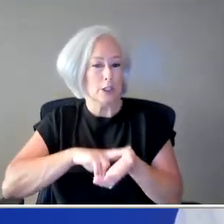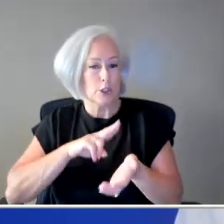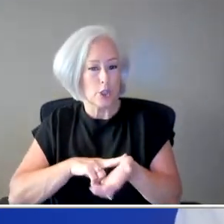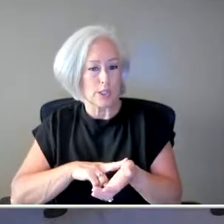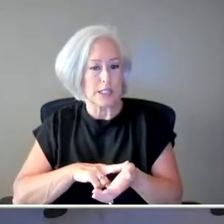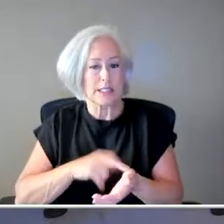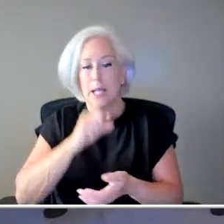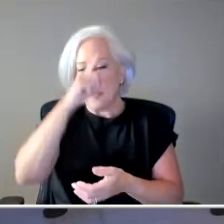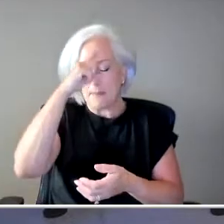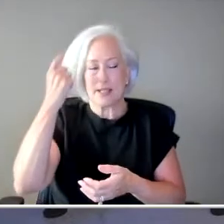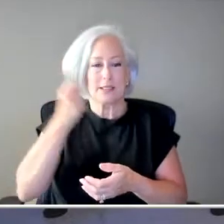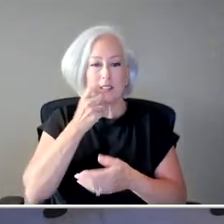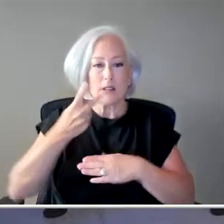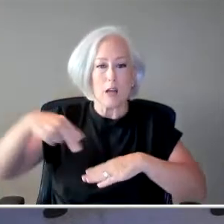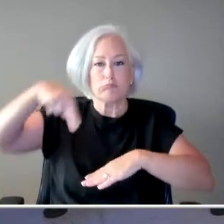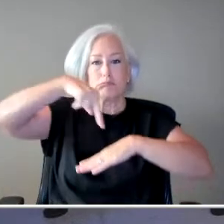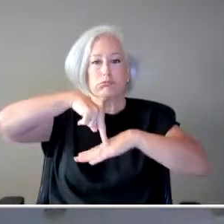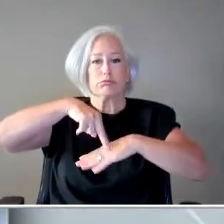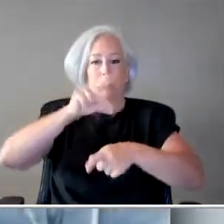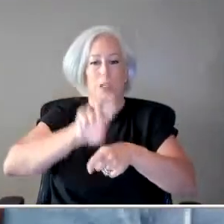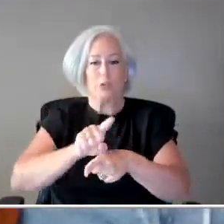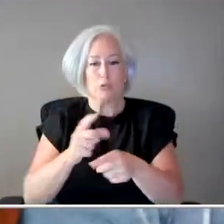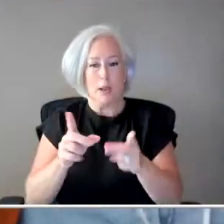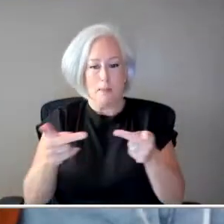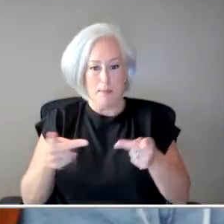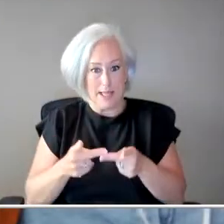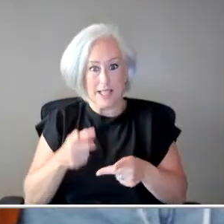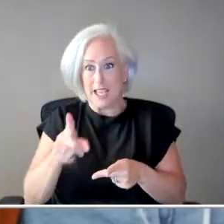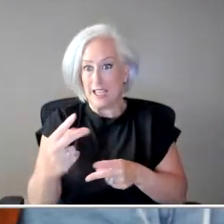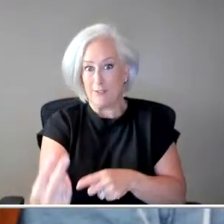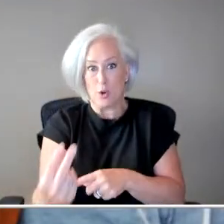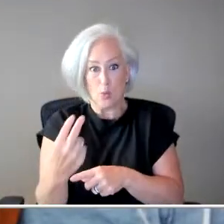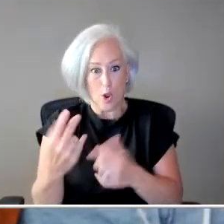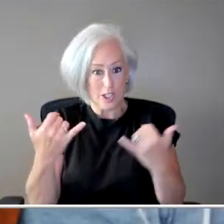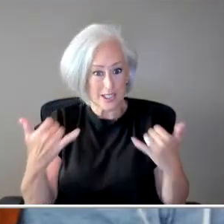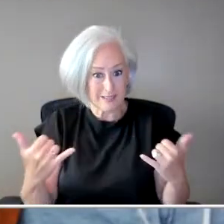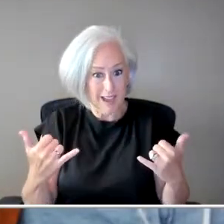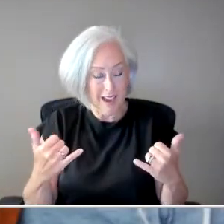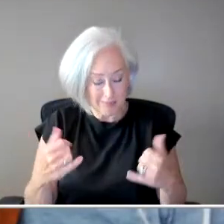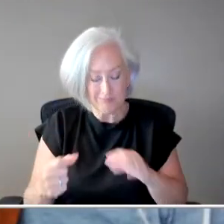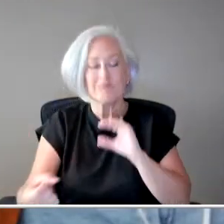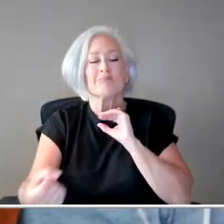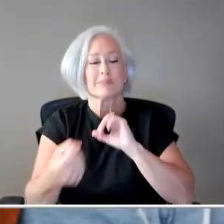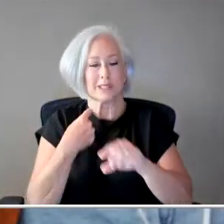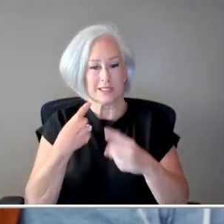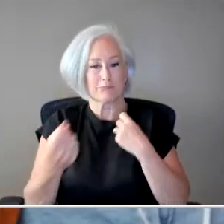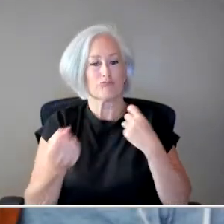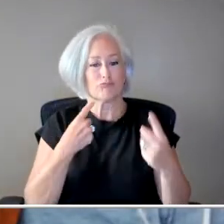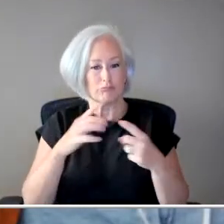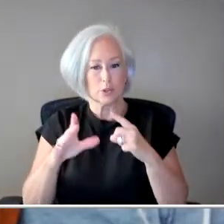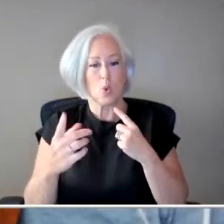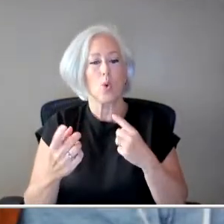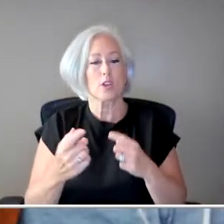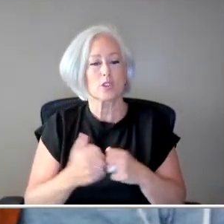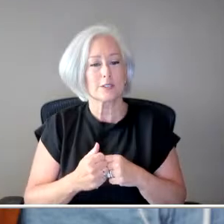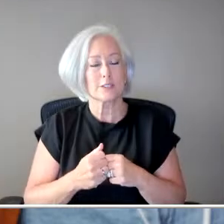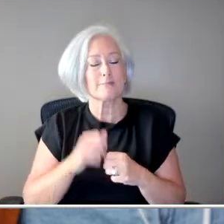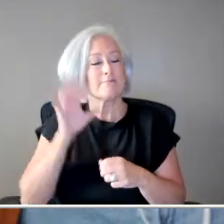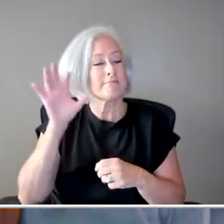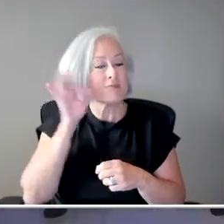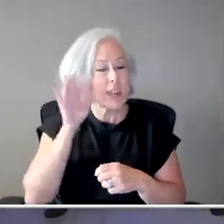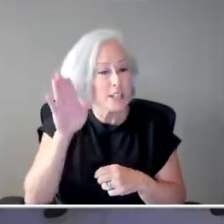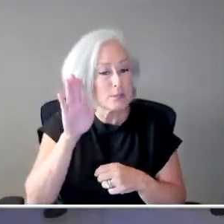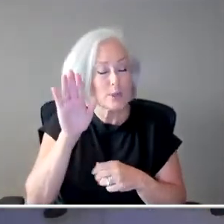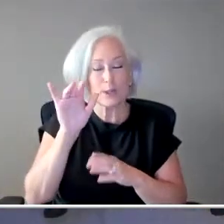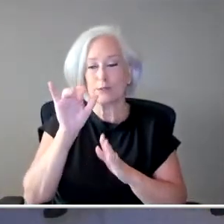Gotcha. Okay, so if you're watching live and you have questions, be sure to do that. You can put them in the chat on YouTube or Facebook. You can email the Medical News Network. All that information is